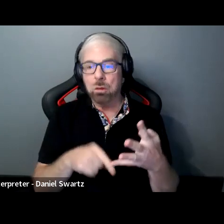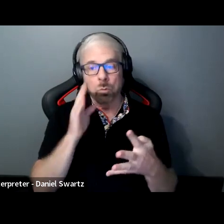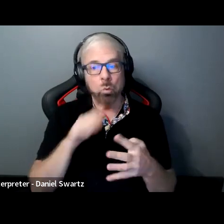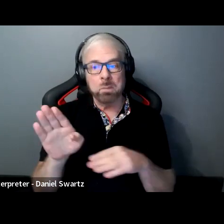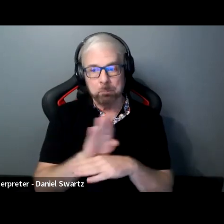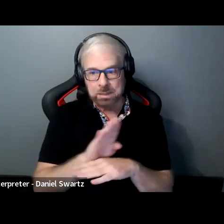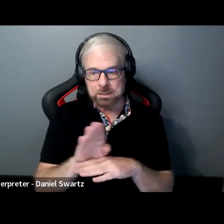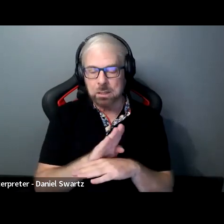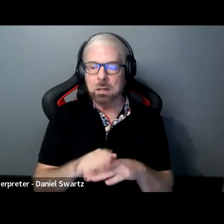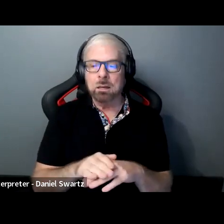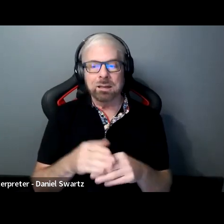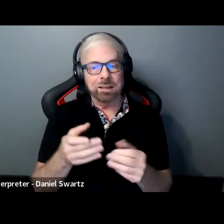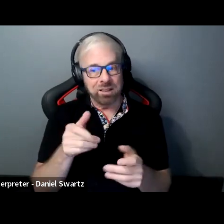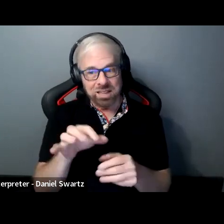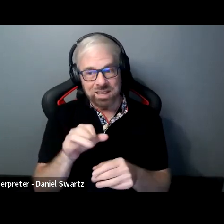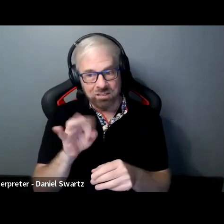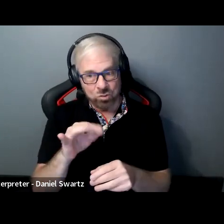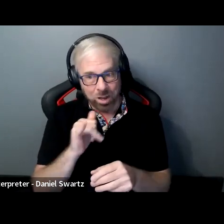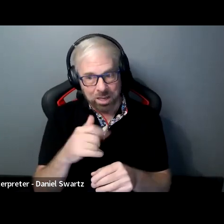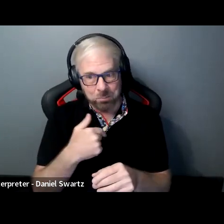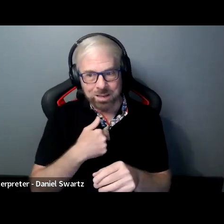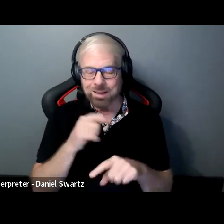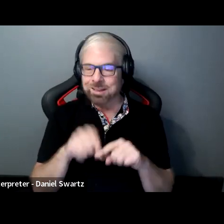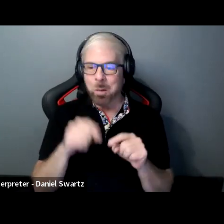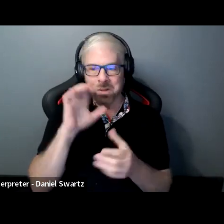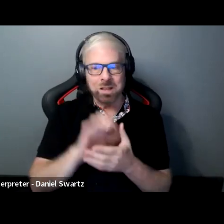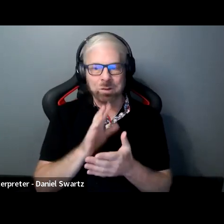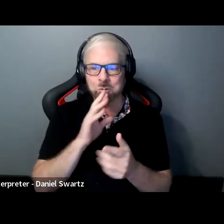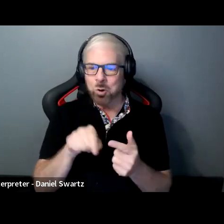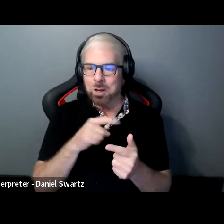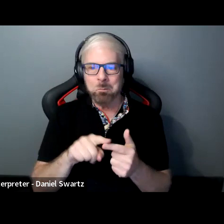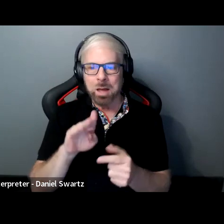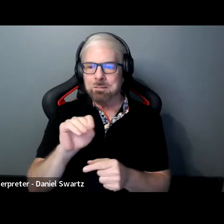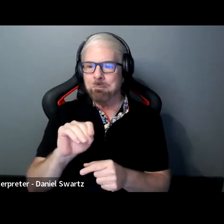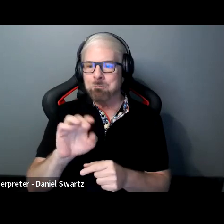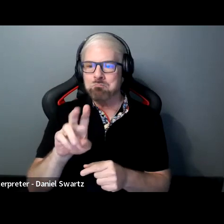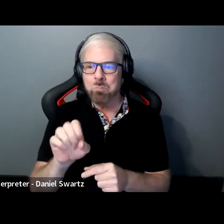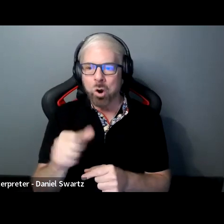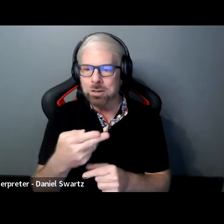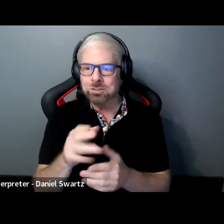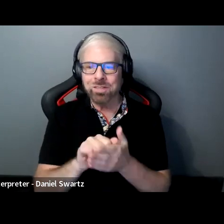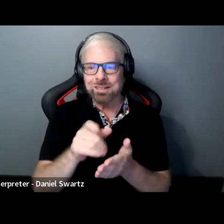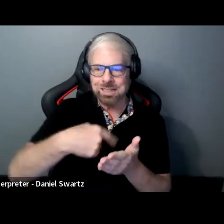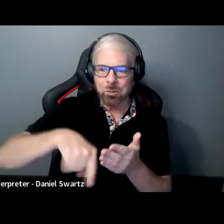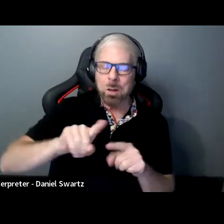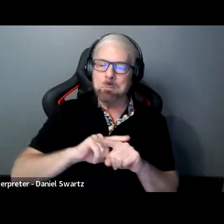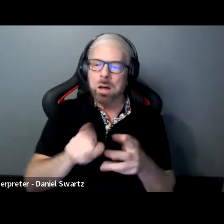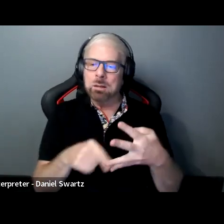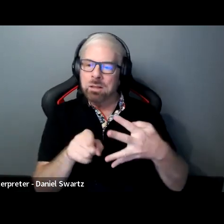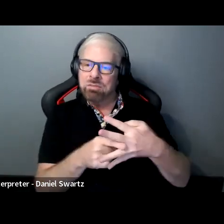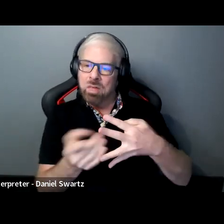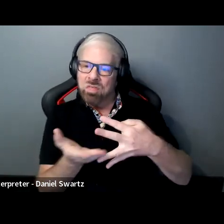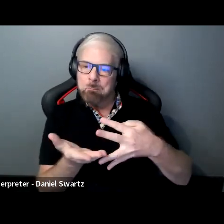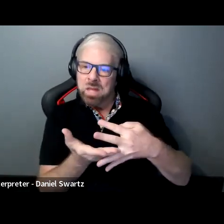you're probably like me, can't believe that we're already talking about March being next week, but in the middle of March, I don't